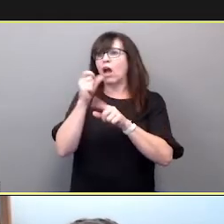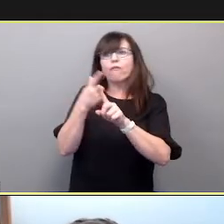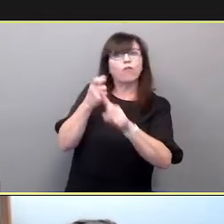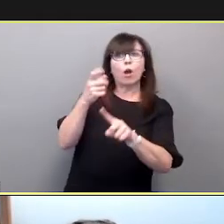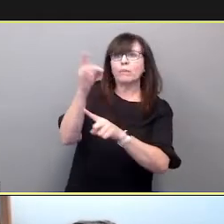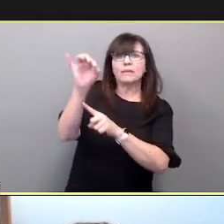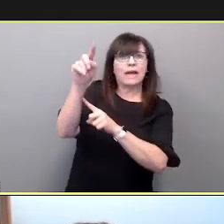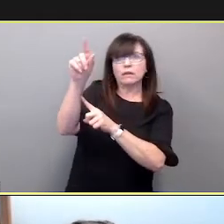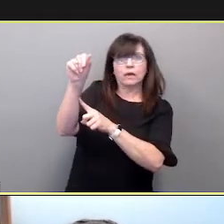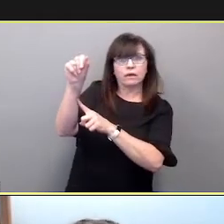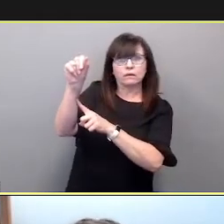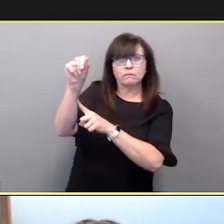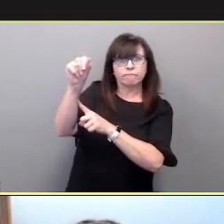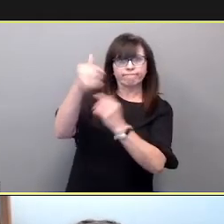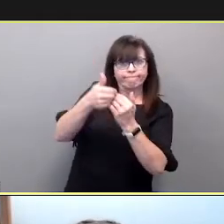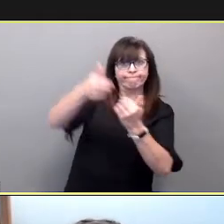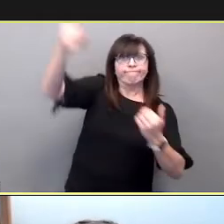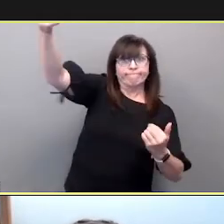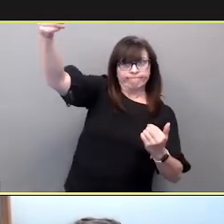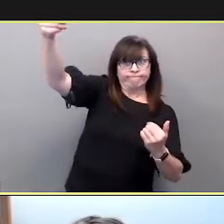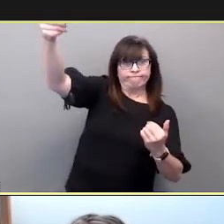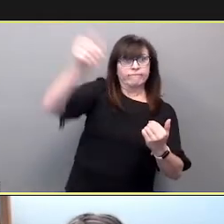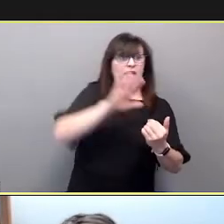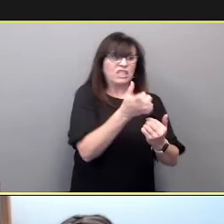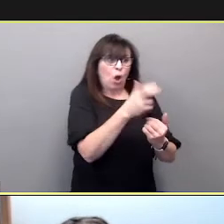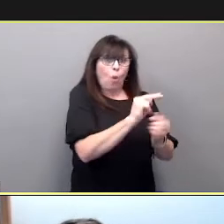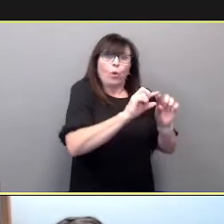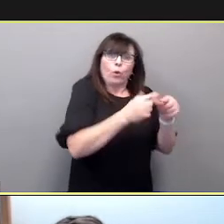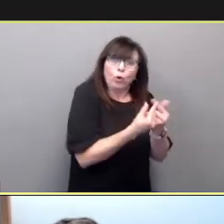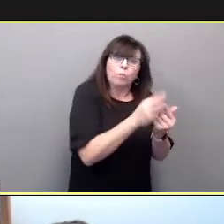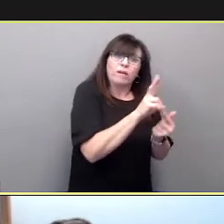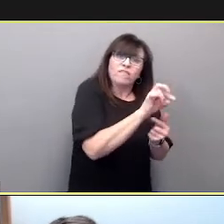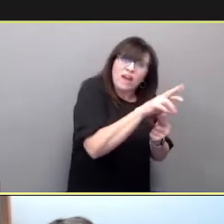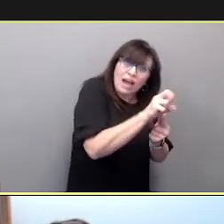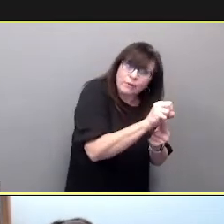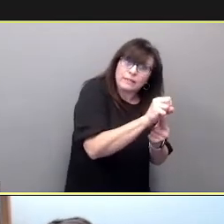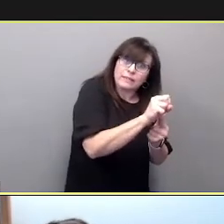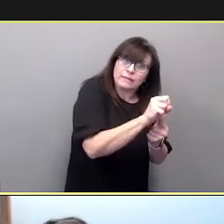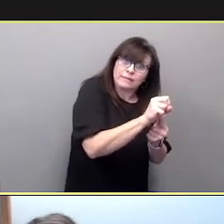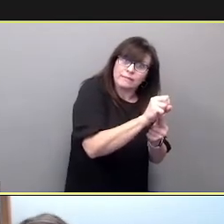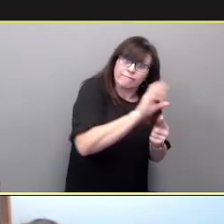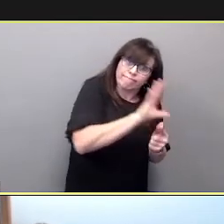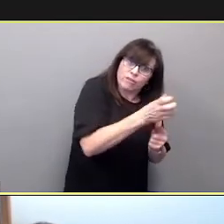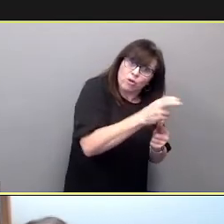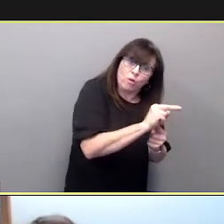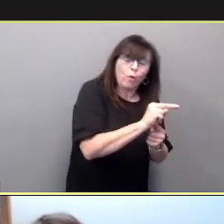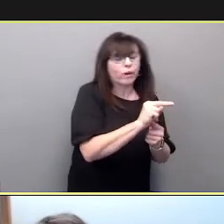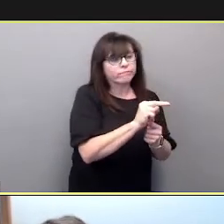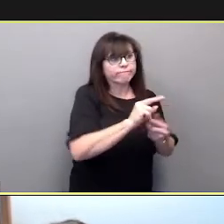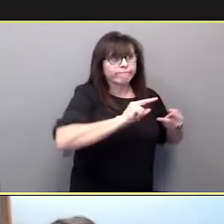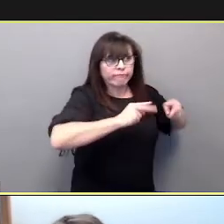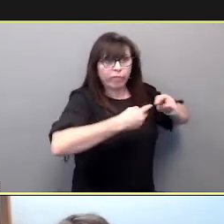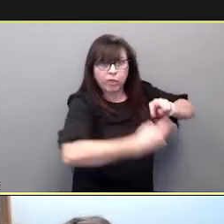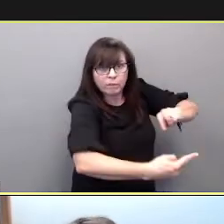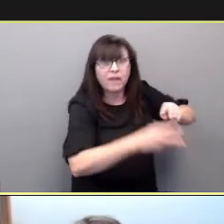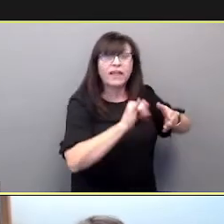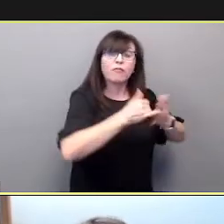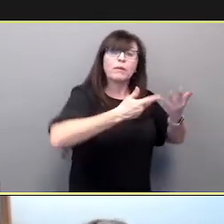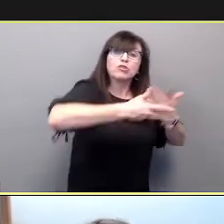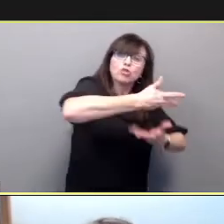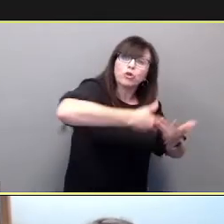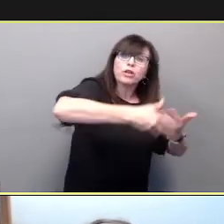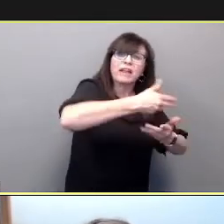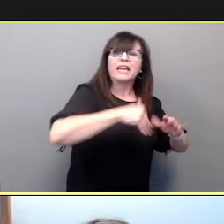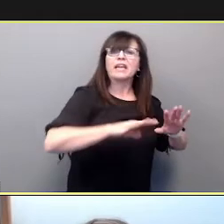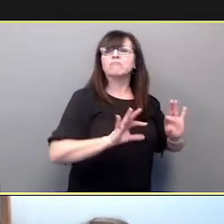fact, it was its own group of viruses that have been or lineages that have been circulating at a low